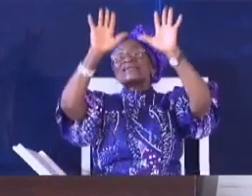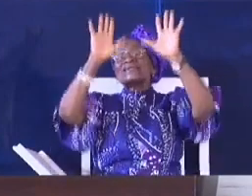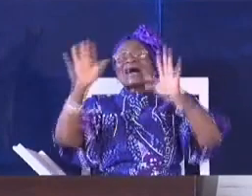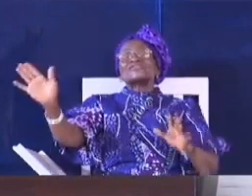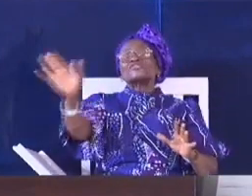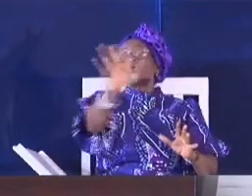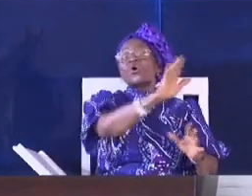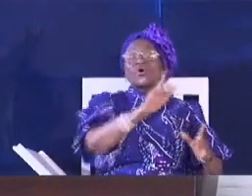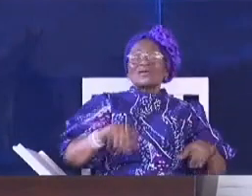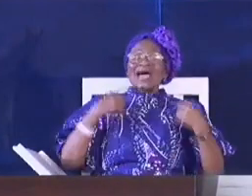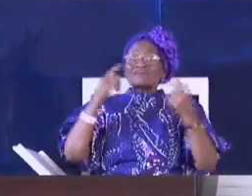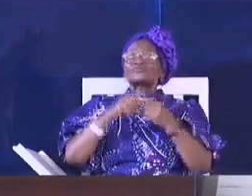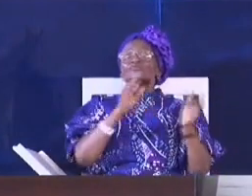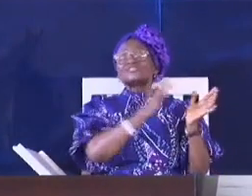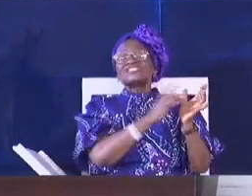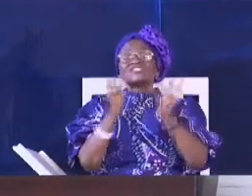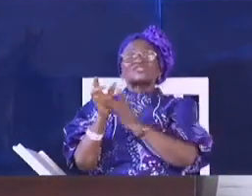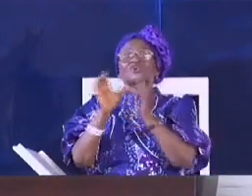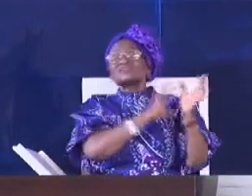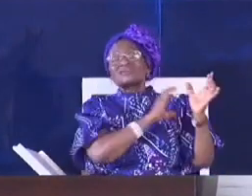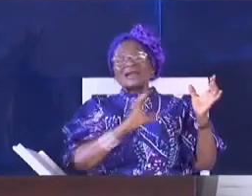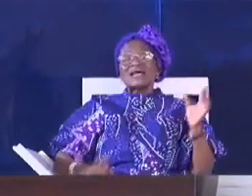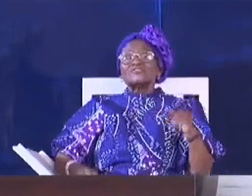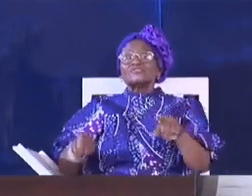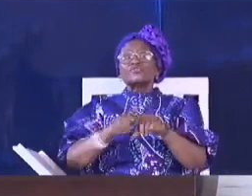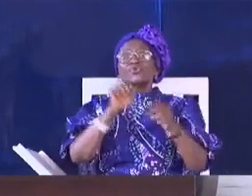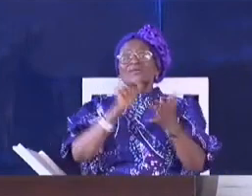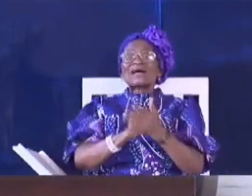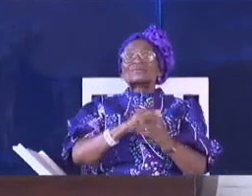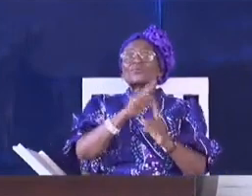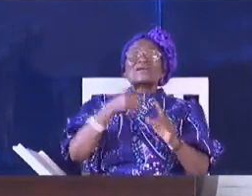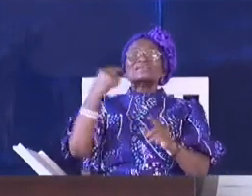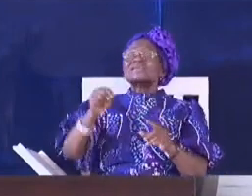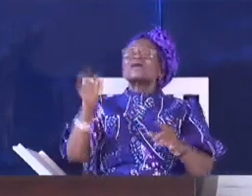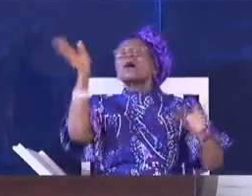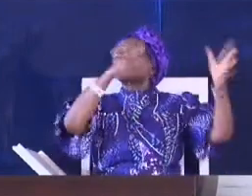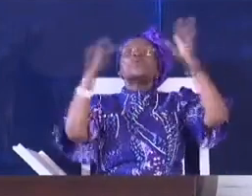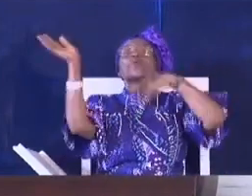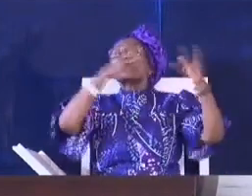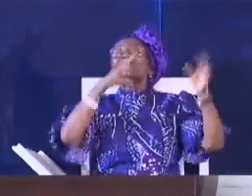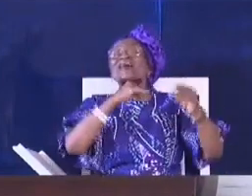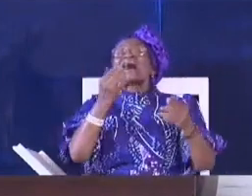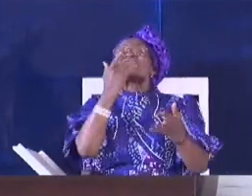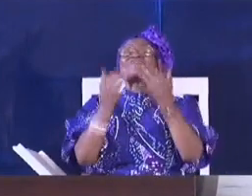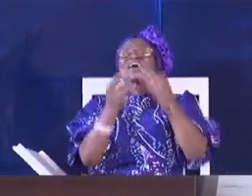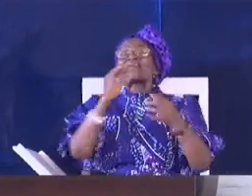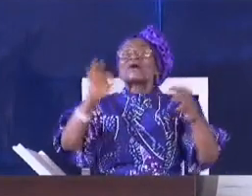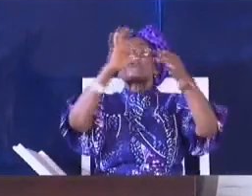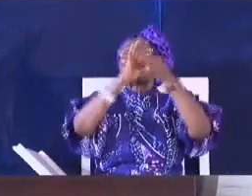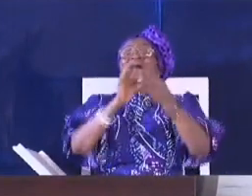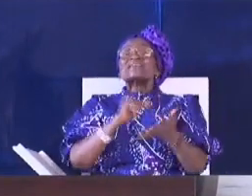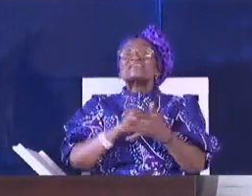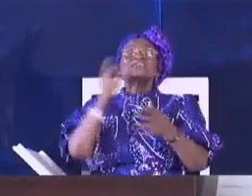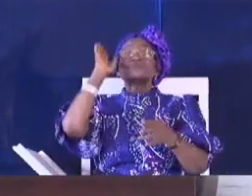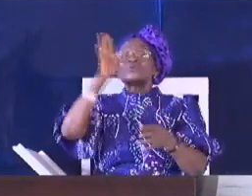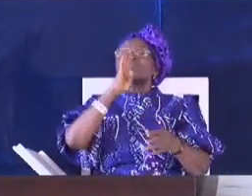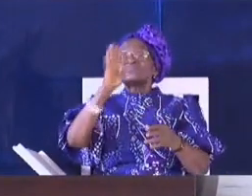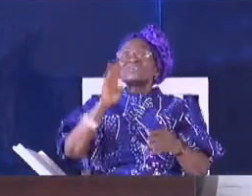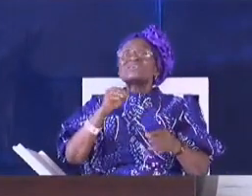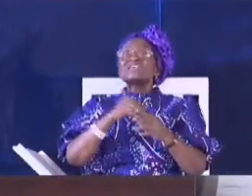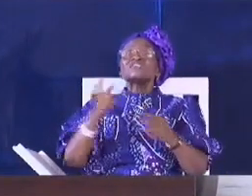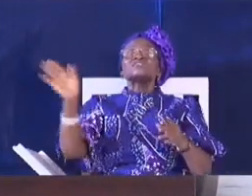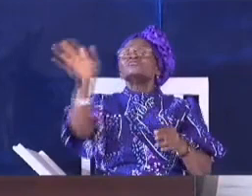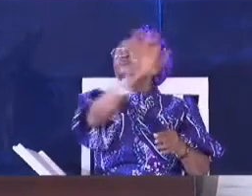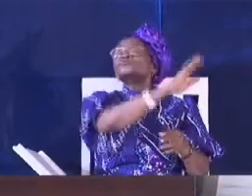Jesus Christ, so that when the wind and the fire combine, it will be in your